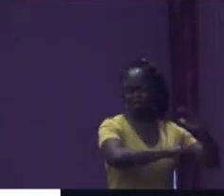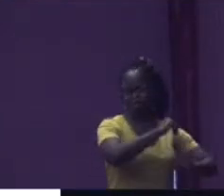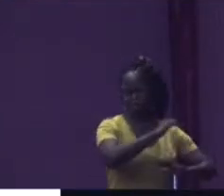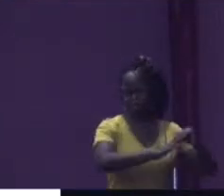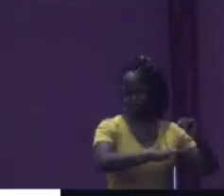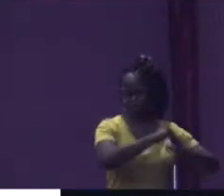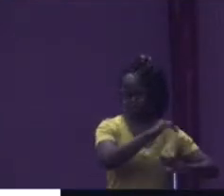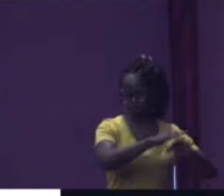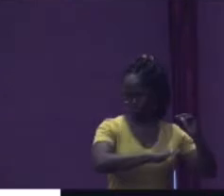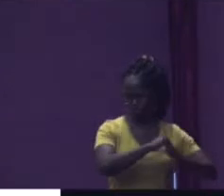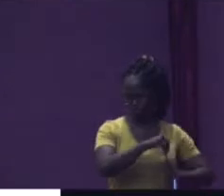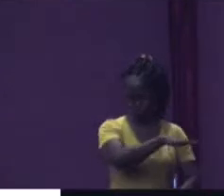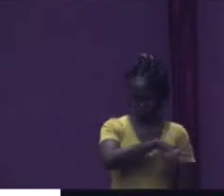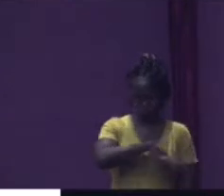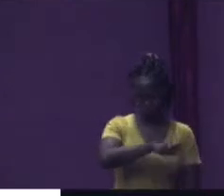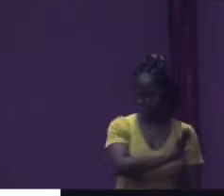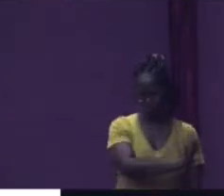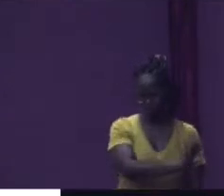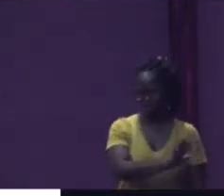help learning either.